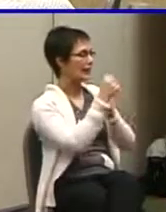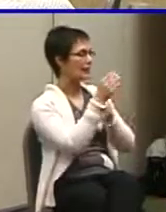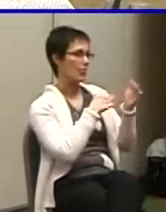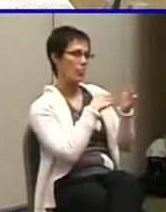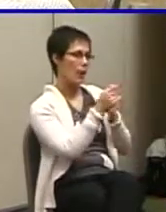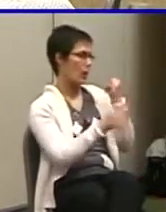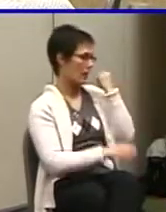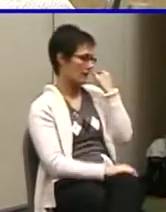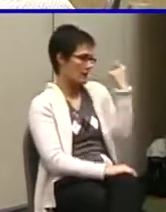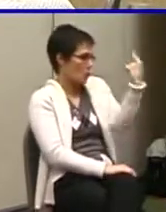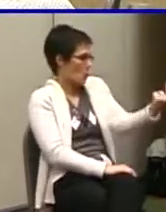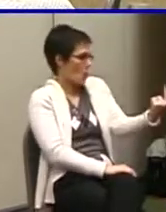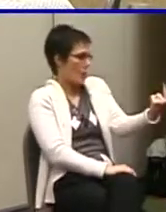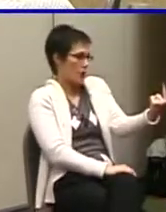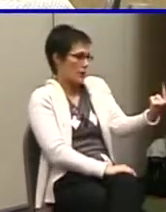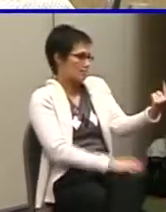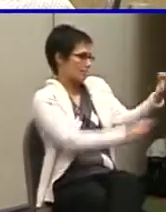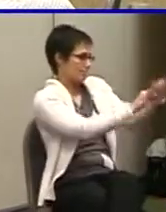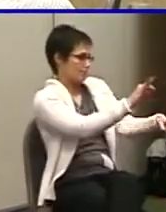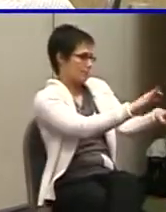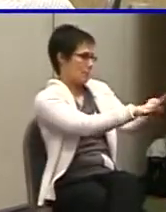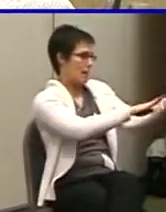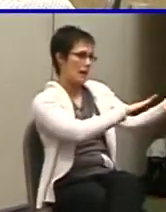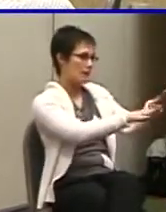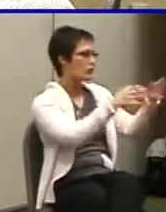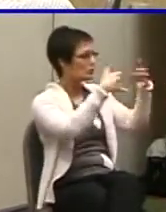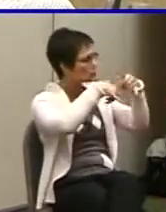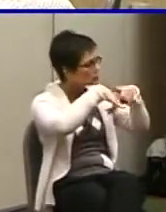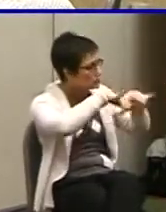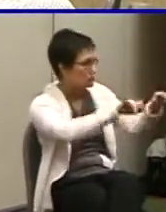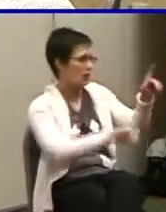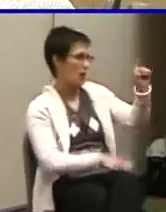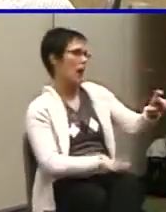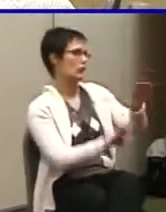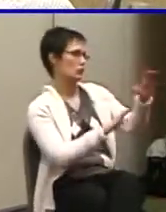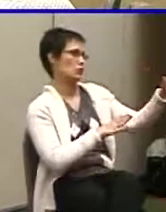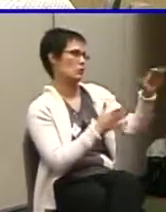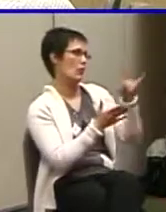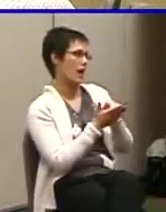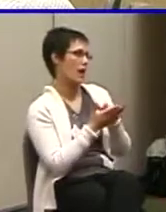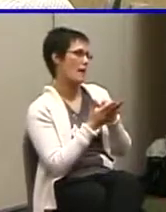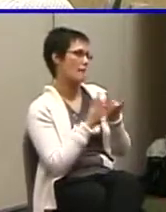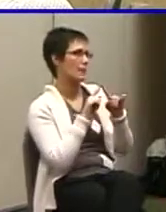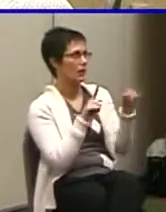kinds of things. And that's what we run into, is kind of, I guess, when I'm trying to make a long story even longer.